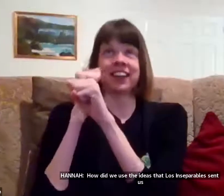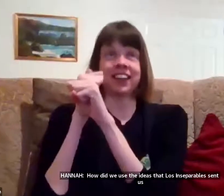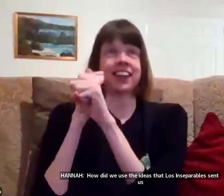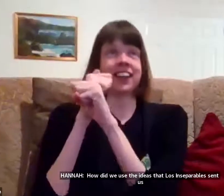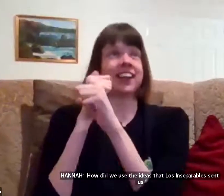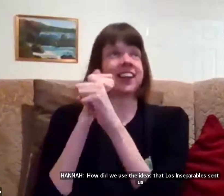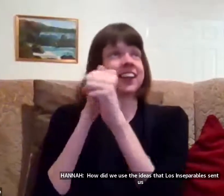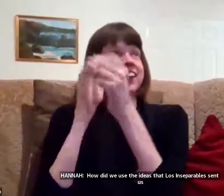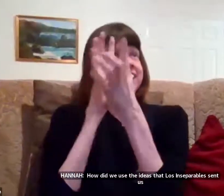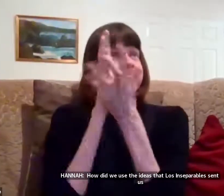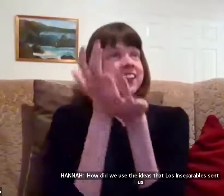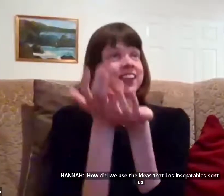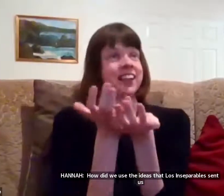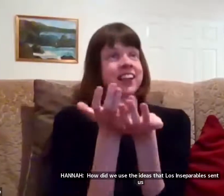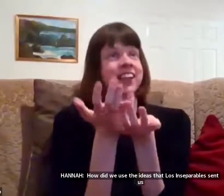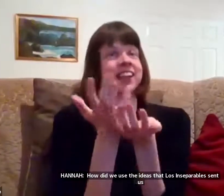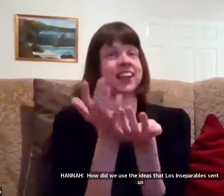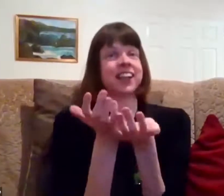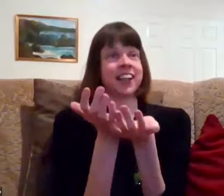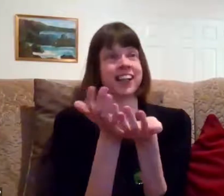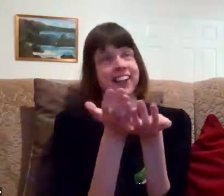We made